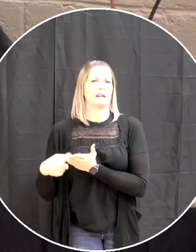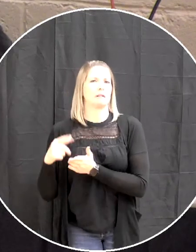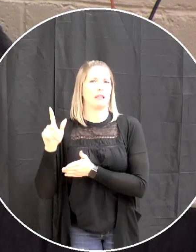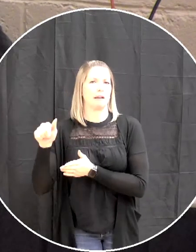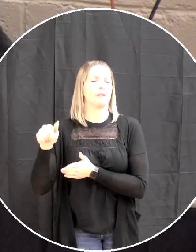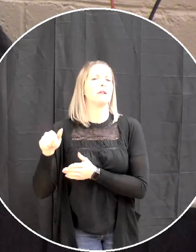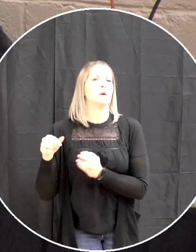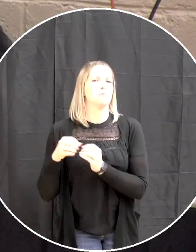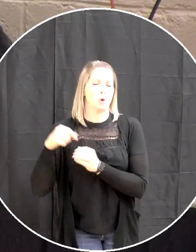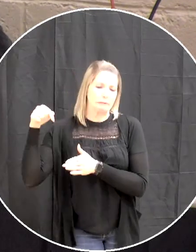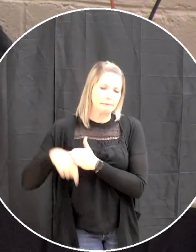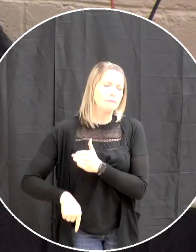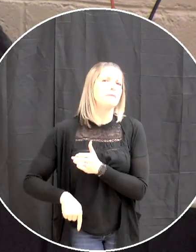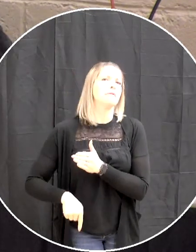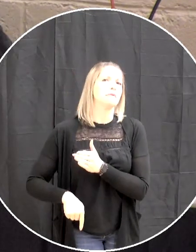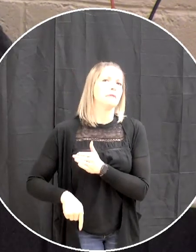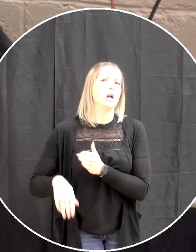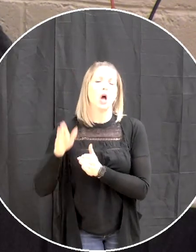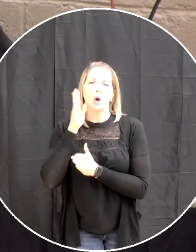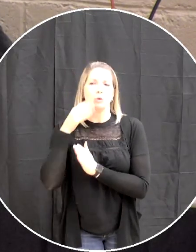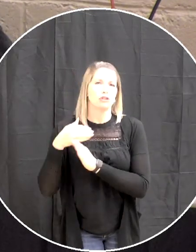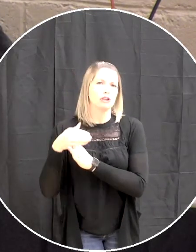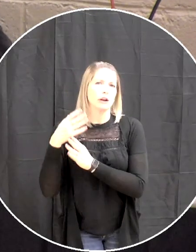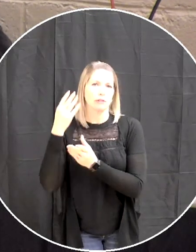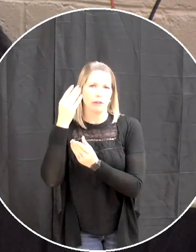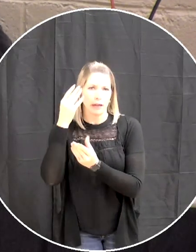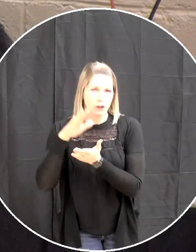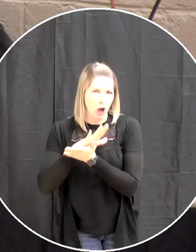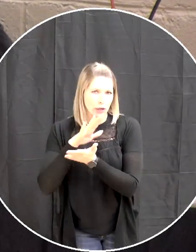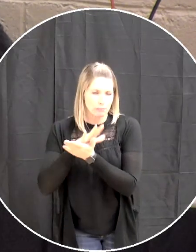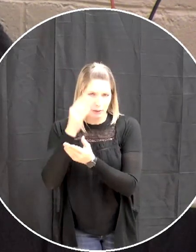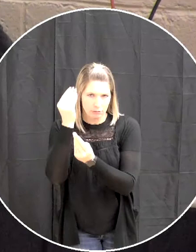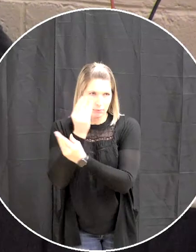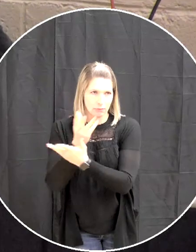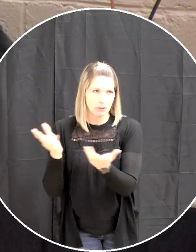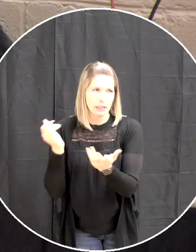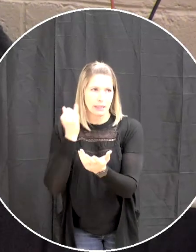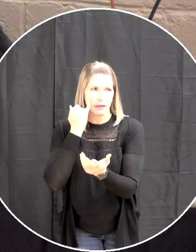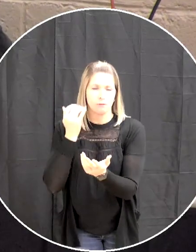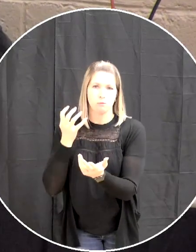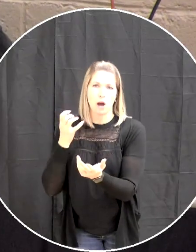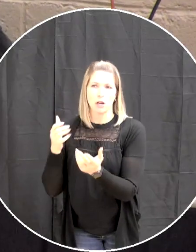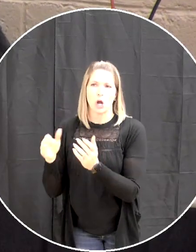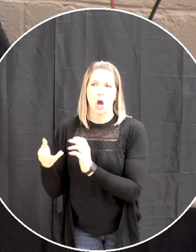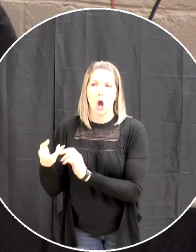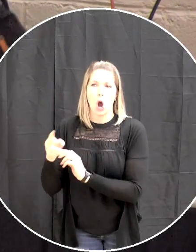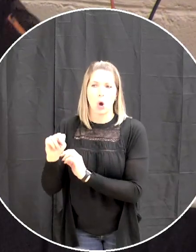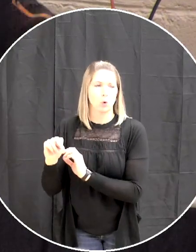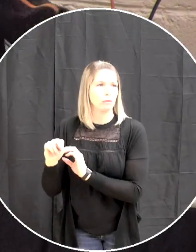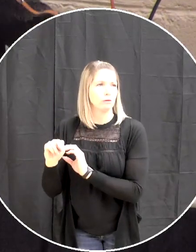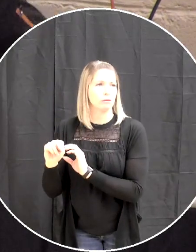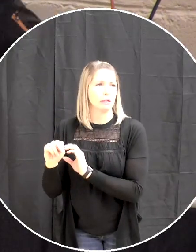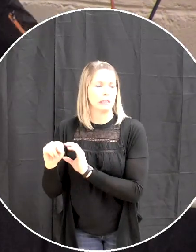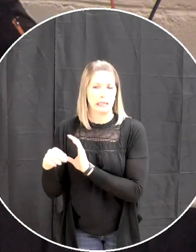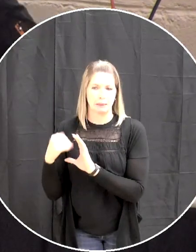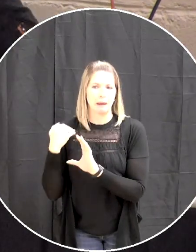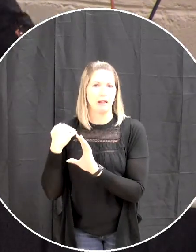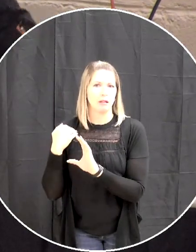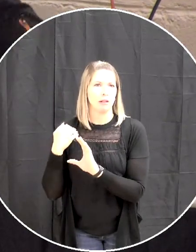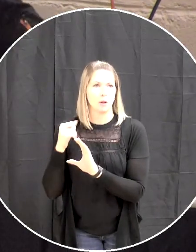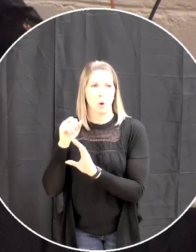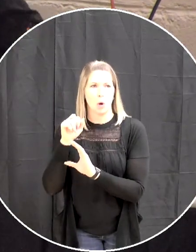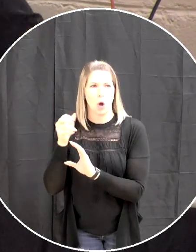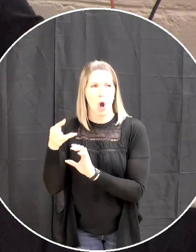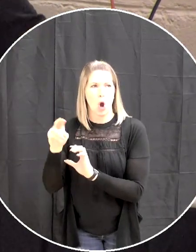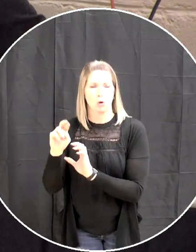had before, and I believe Elaine had sent out another link just for those people who are challenged finding their own emails, old emails. Peter? Sorry, did I say